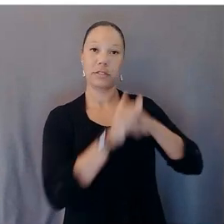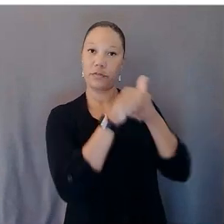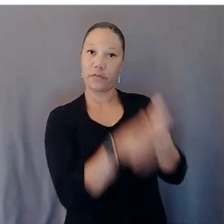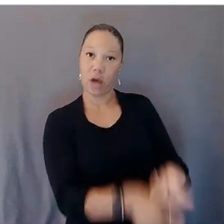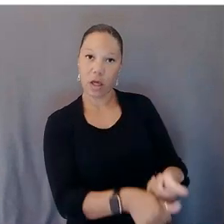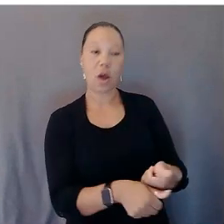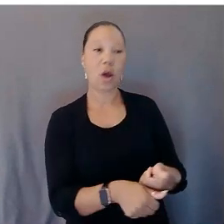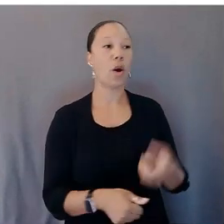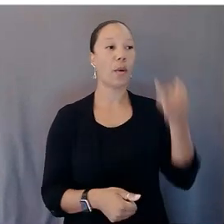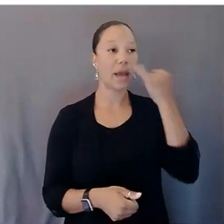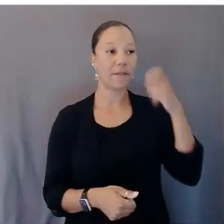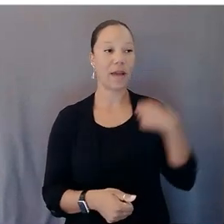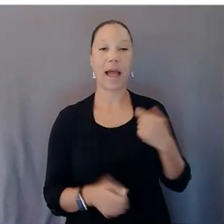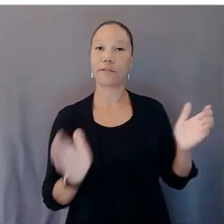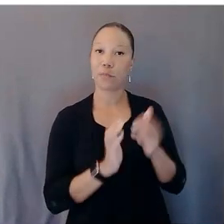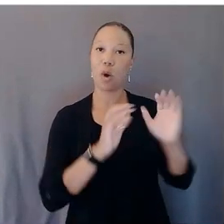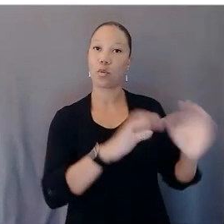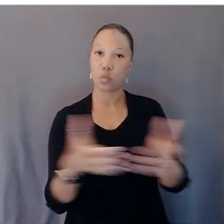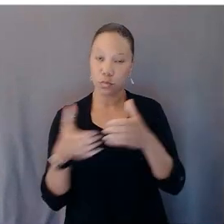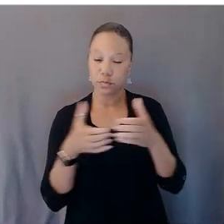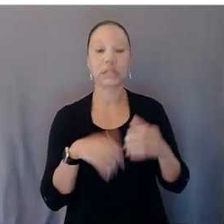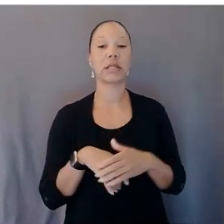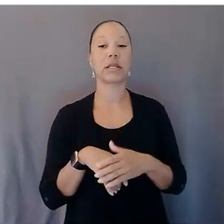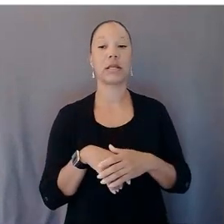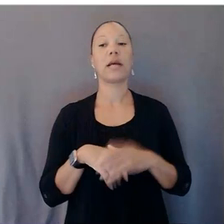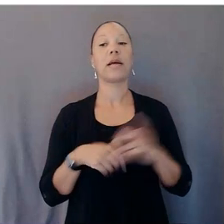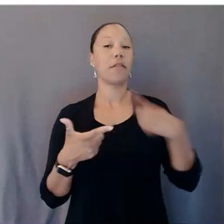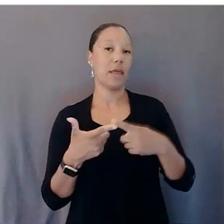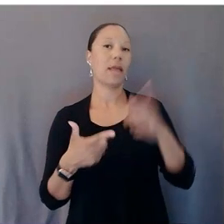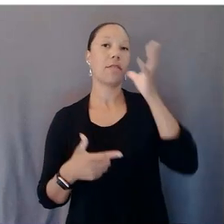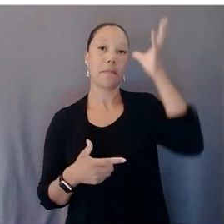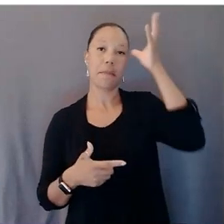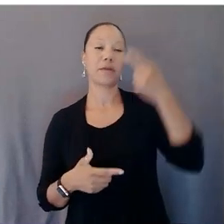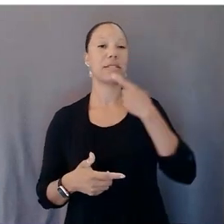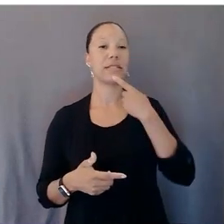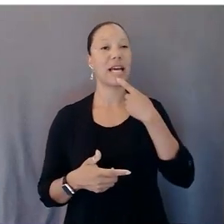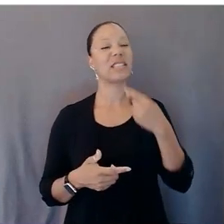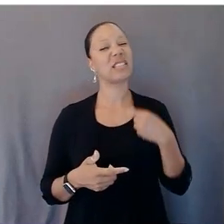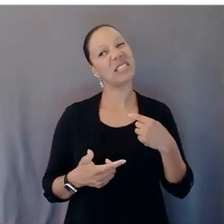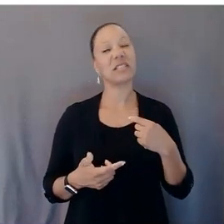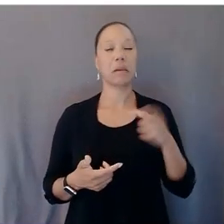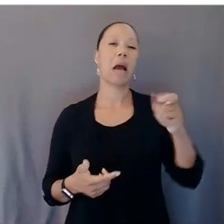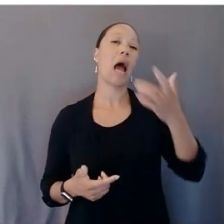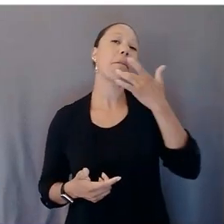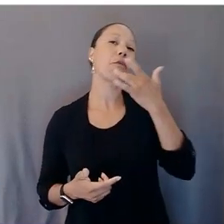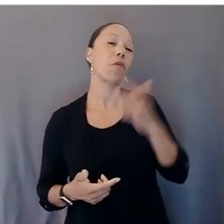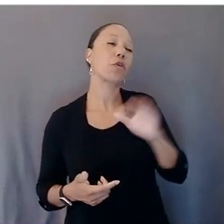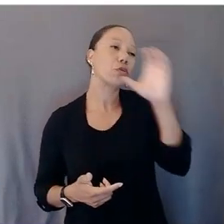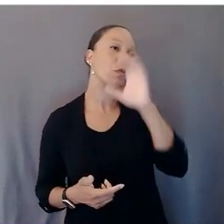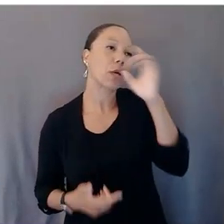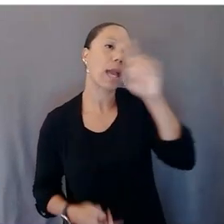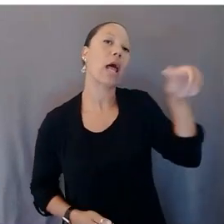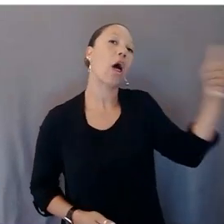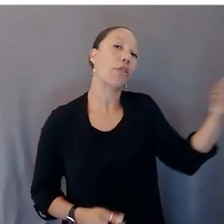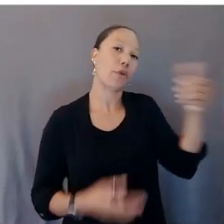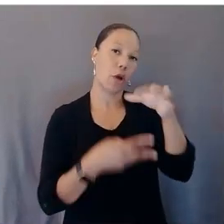with small group sizes, etc., then I am interested in at least exploring some other options. And that's all